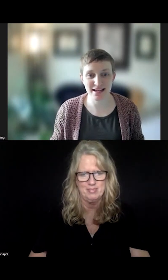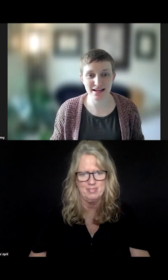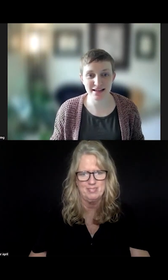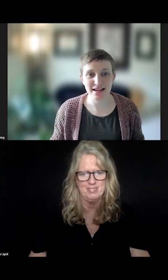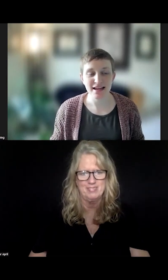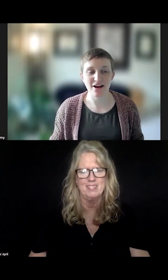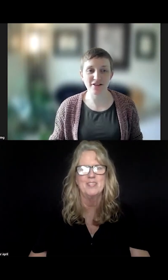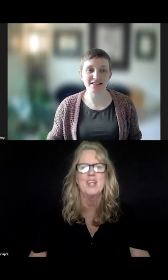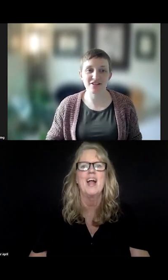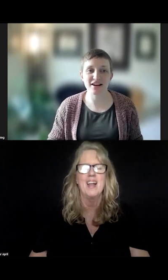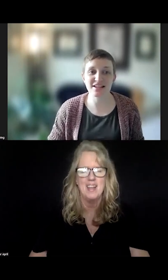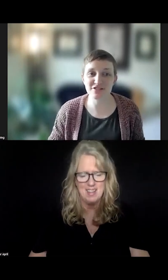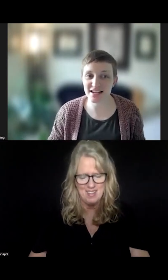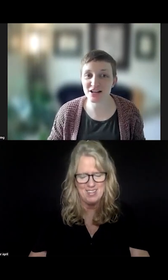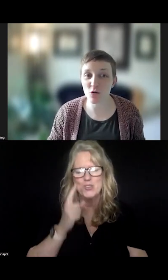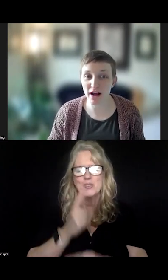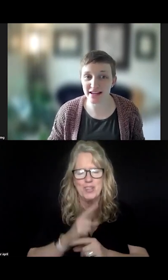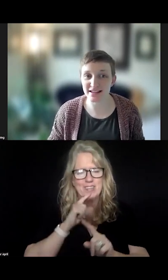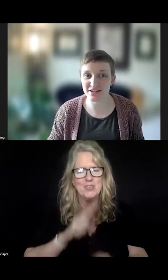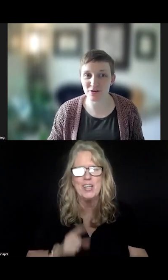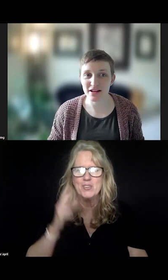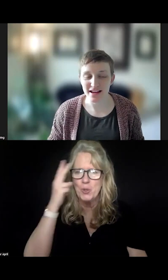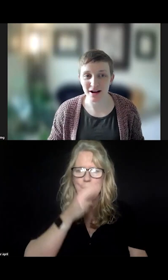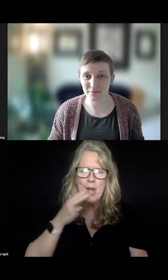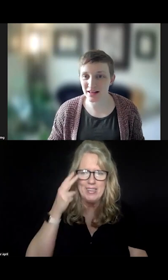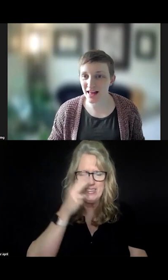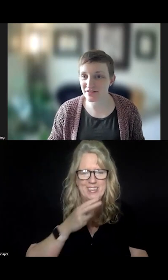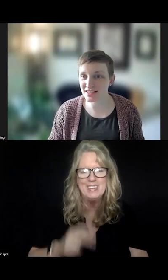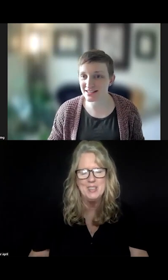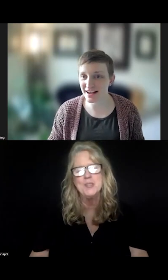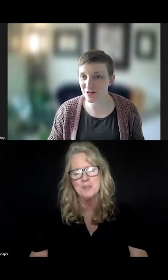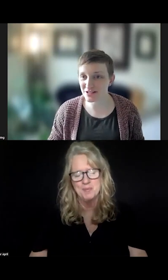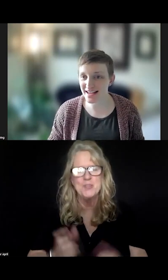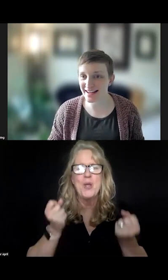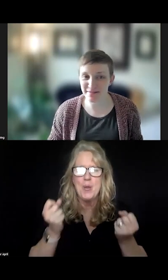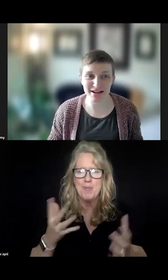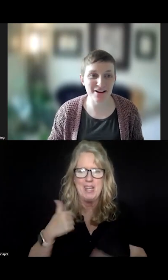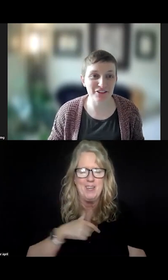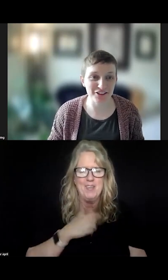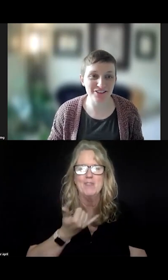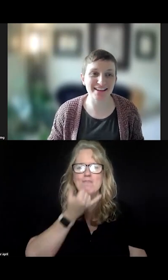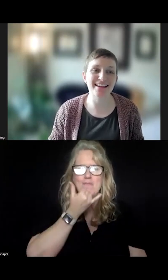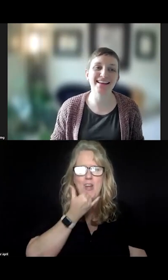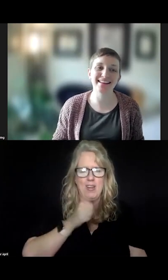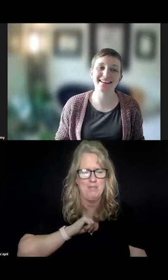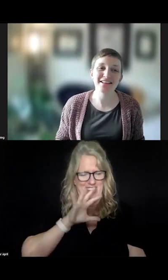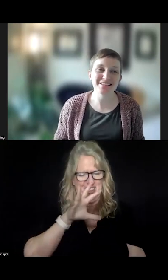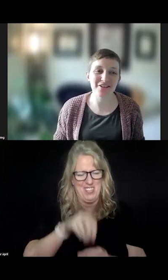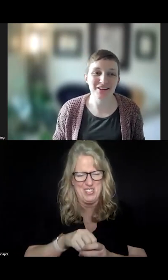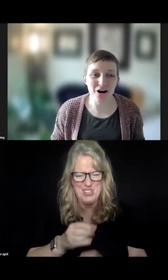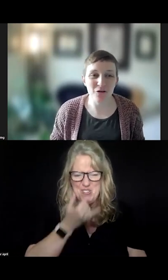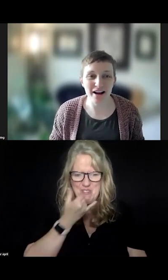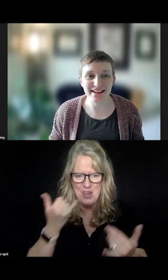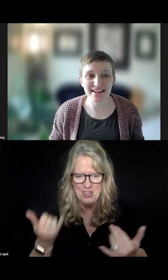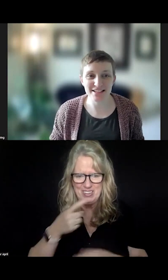Next slide. All right, the correct answer is actually Hawaii. So a lot of us got it wrong today, again, myself included.